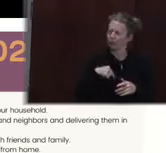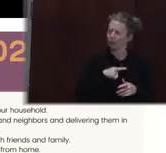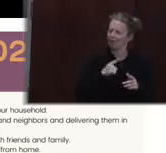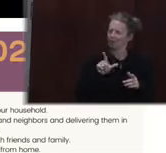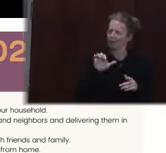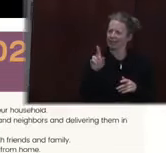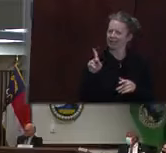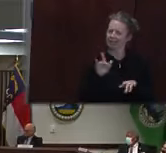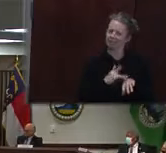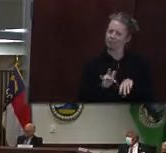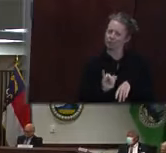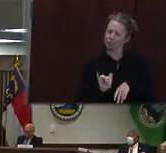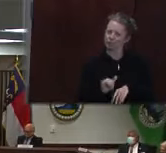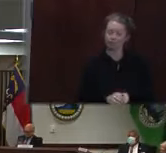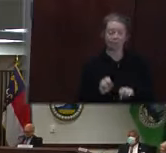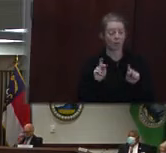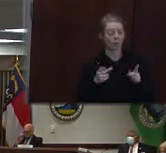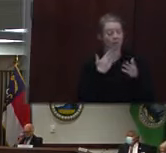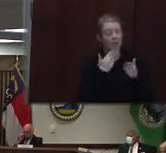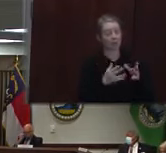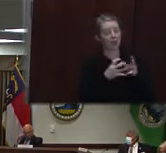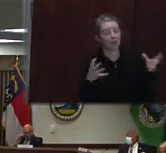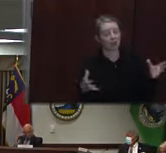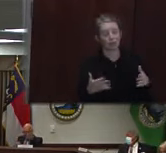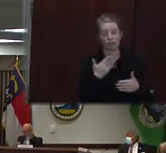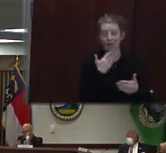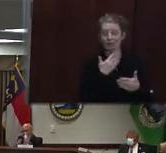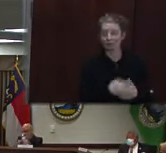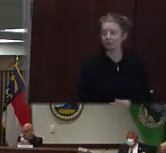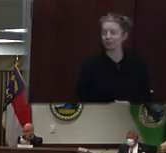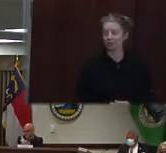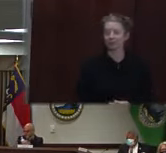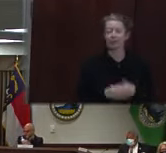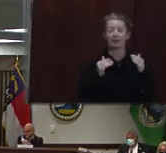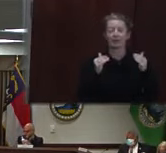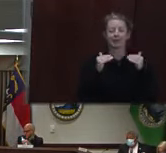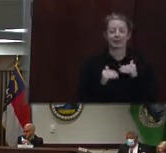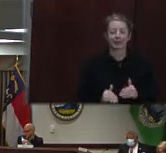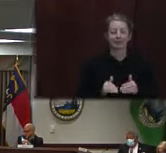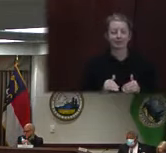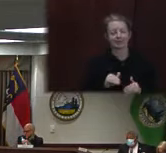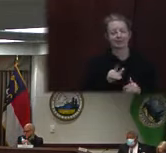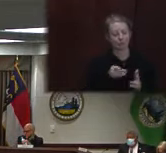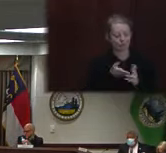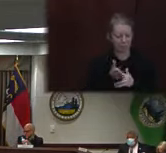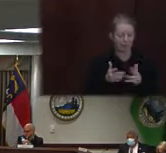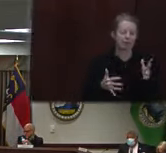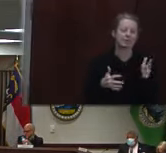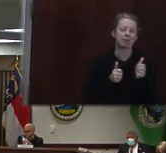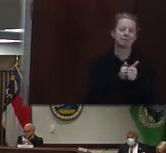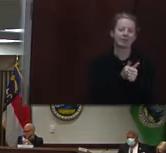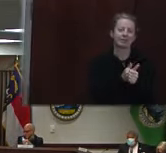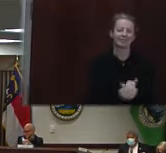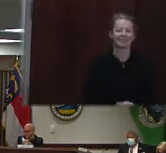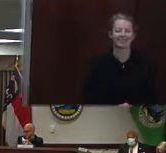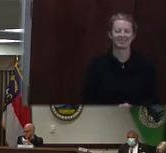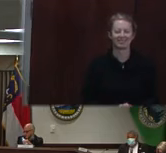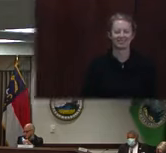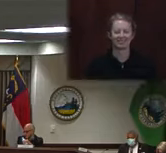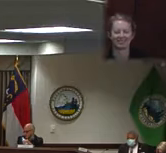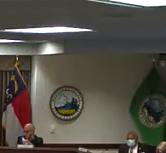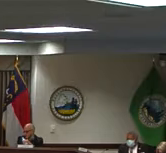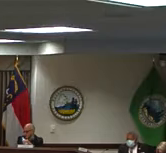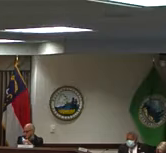right. Thank you so much. All right. Appreciate it. Thank you. All right. Next up is the transparency update, and Matthew Baker is going to help us with this